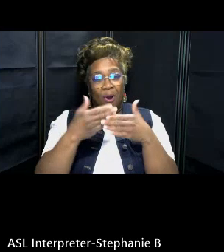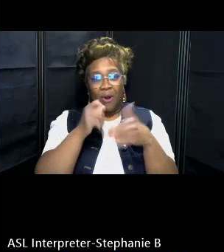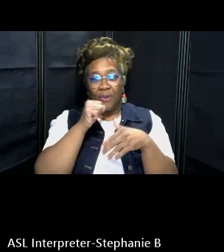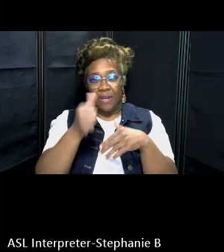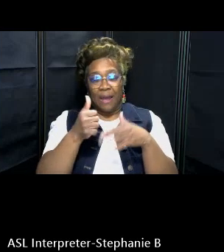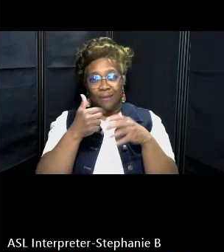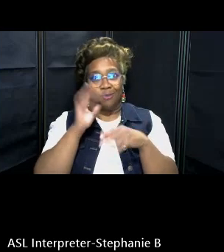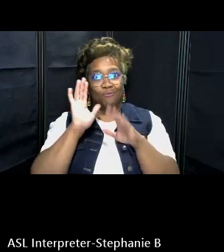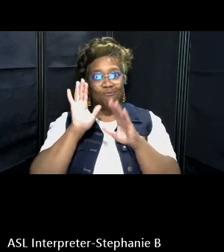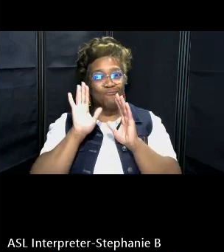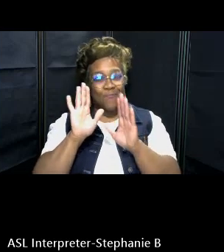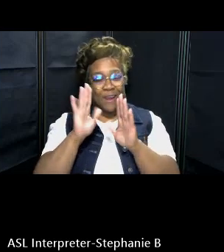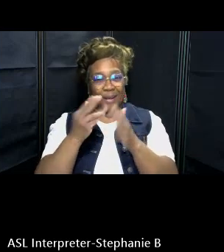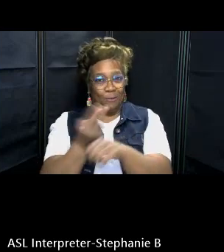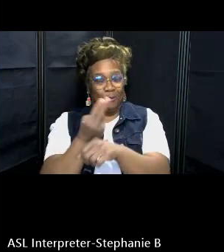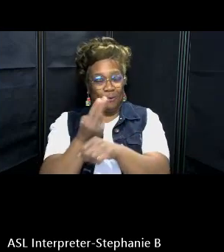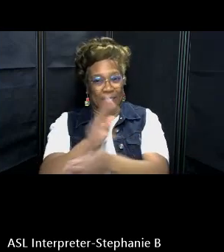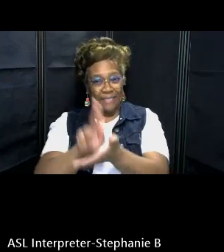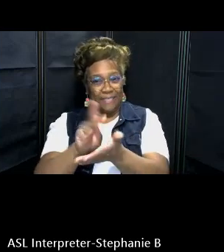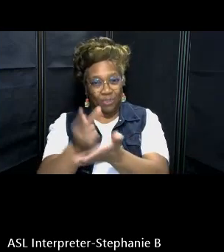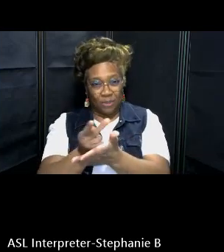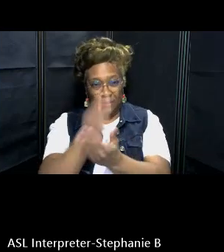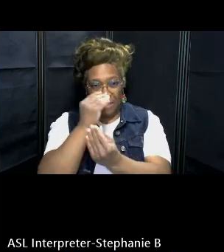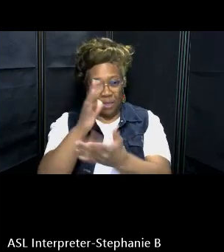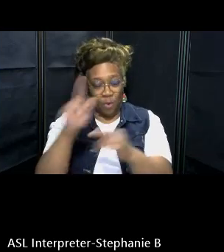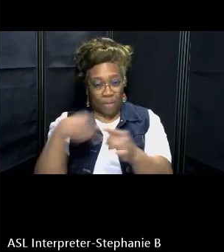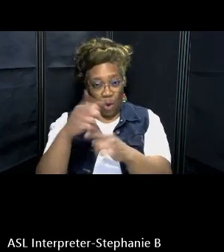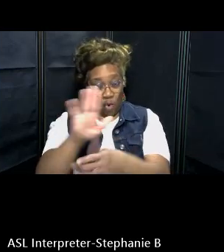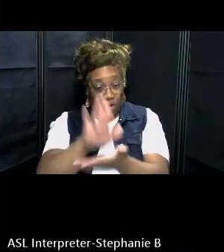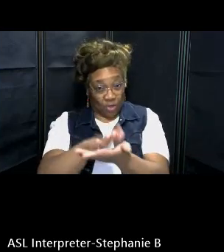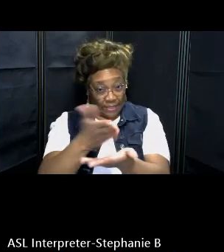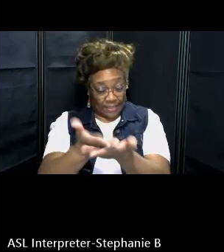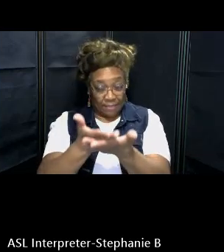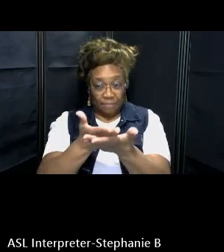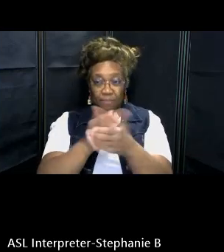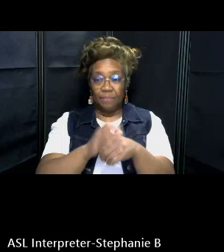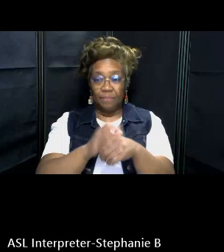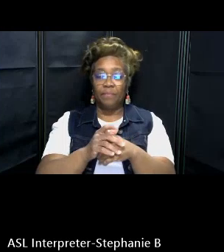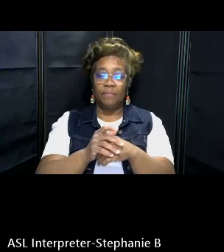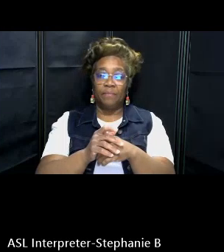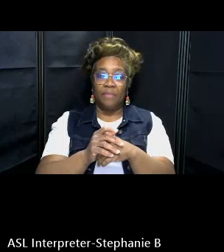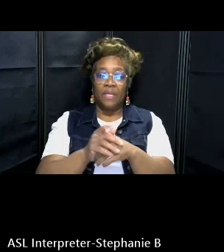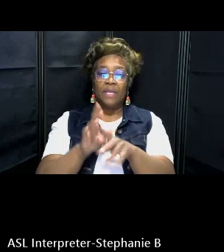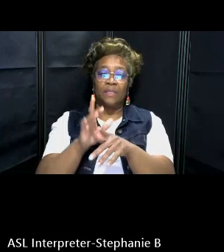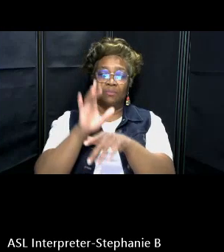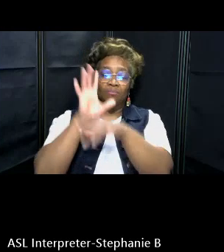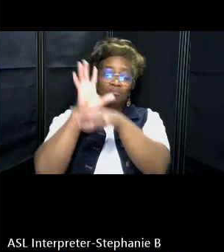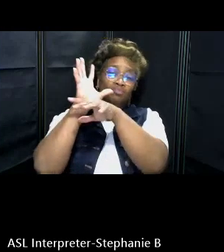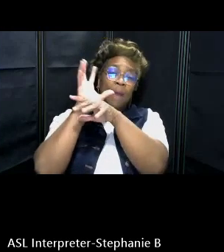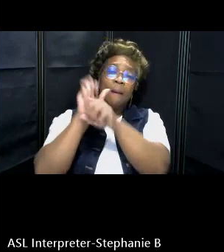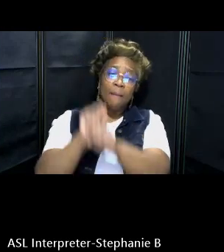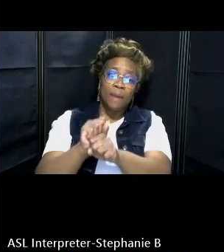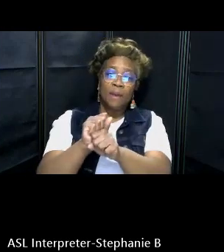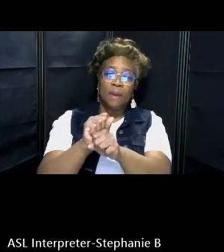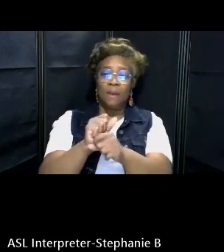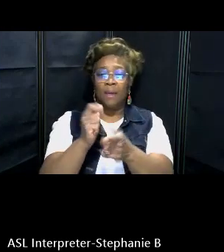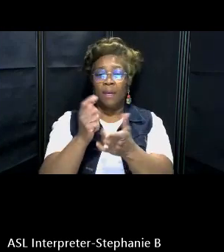not everybody. So let me tell you some stuff about your cooking. It's a routine activity. So again, everybody's got a